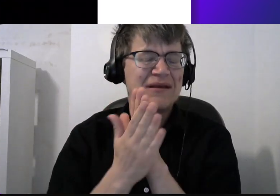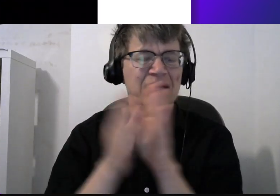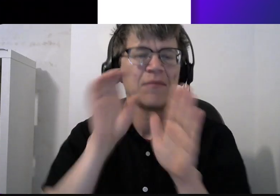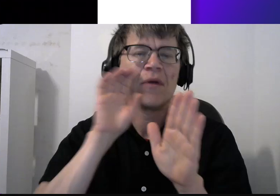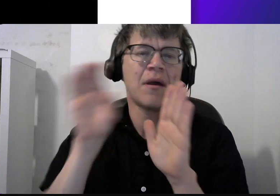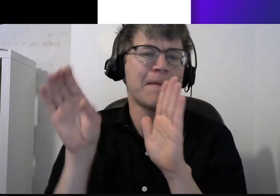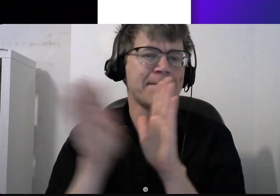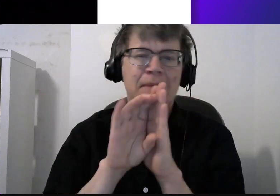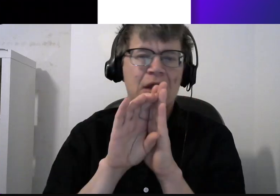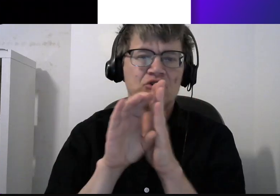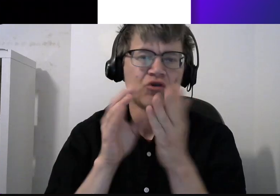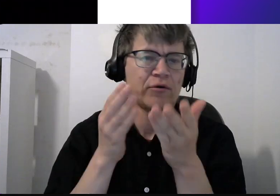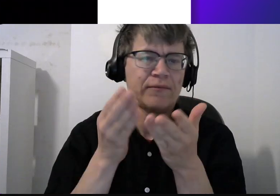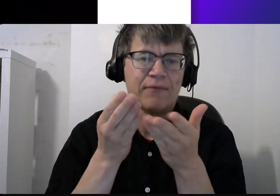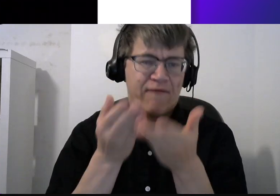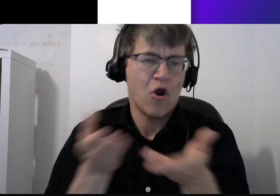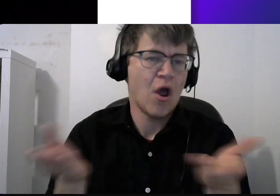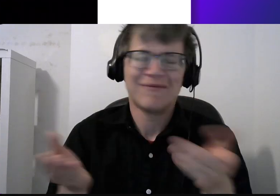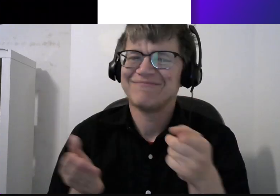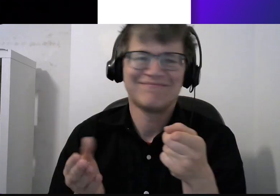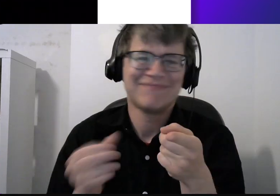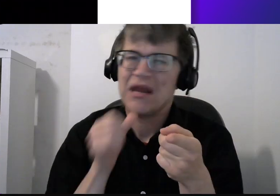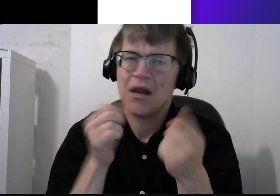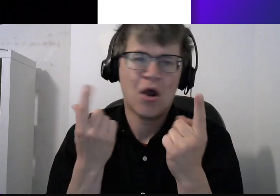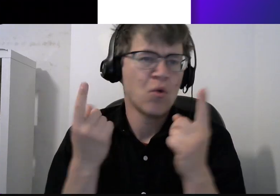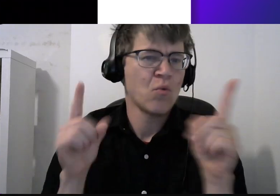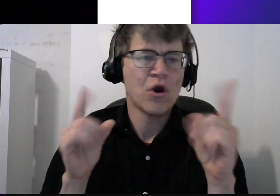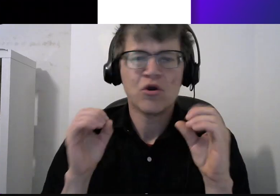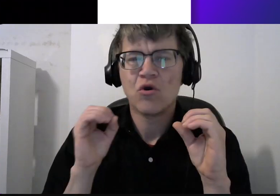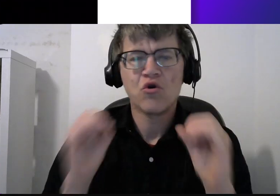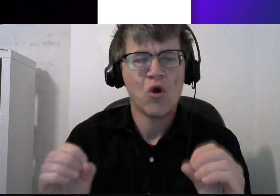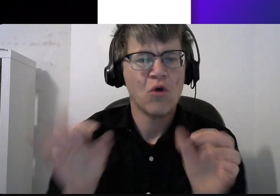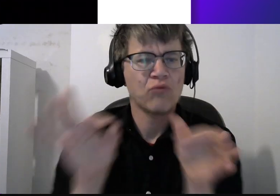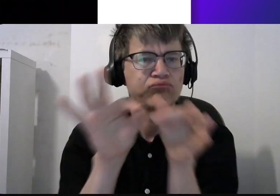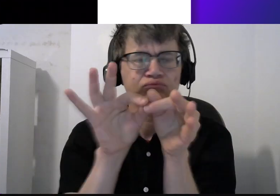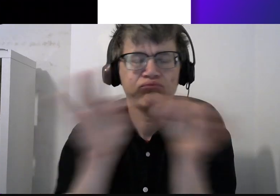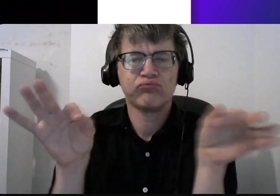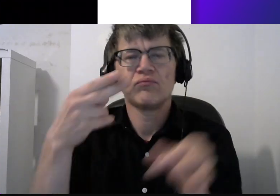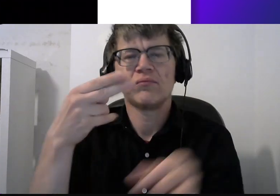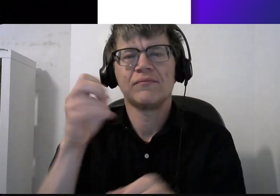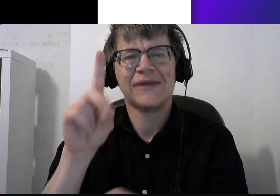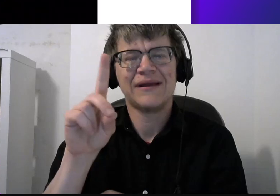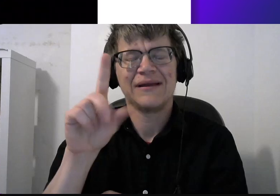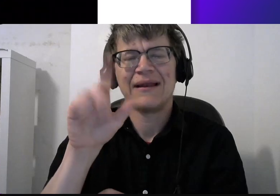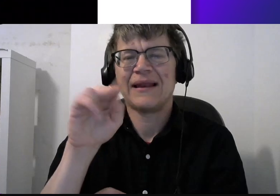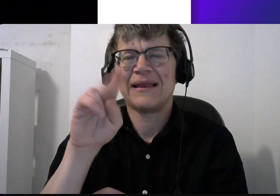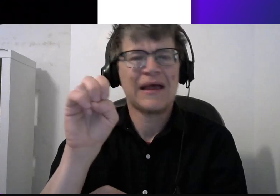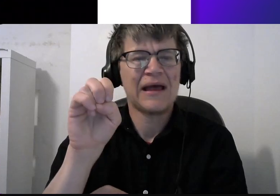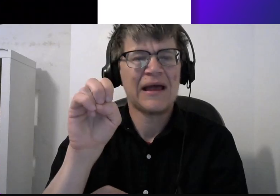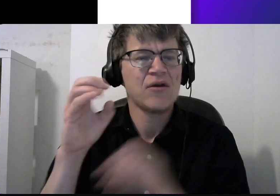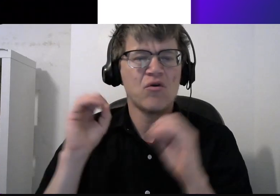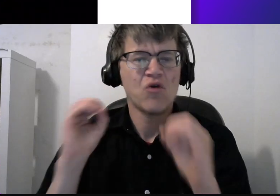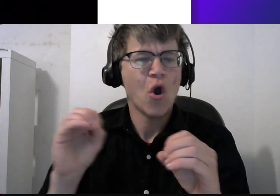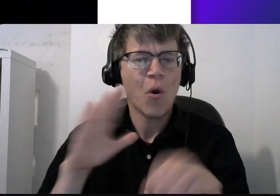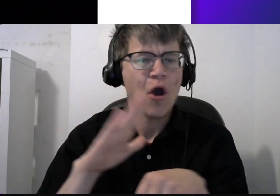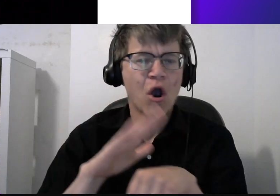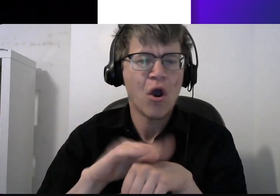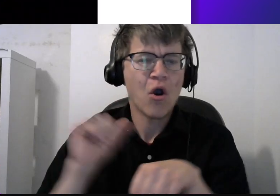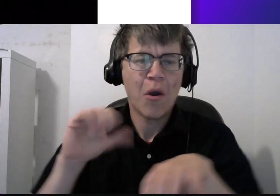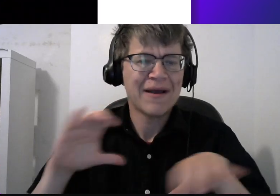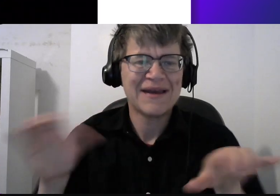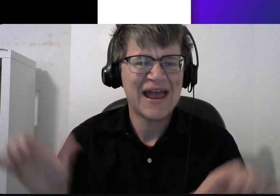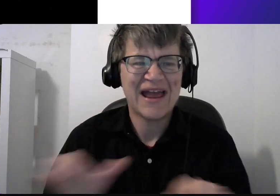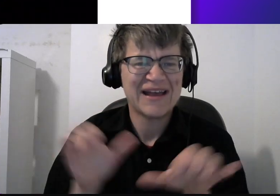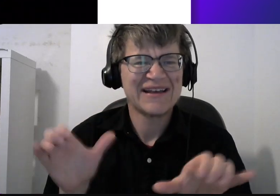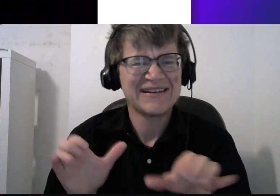a headline and there is no call to action, and you're forming a light bulb. And so the space between the letter forms actually